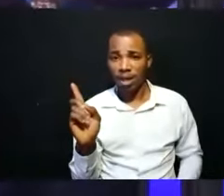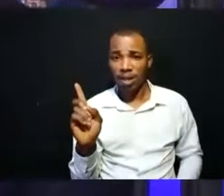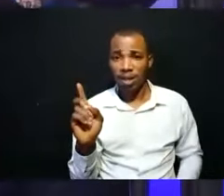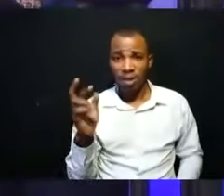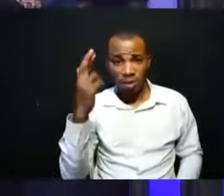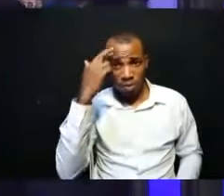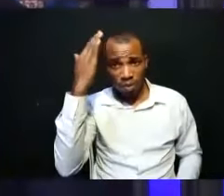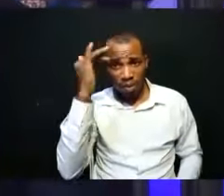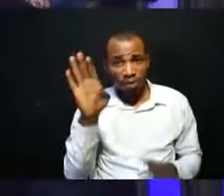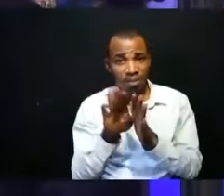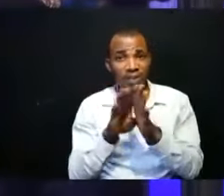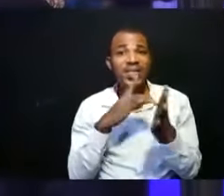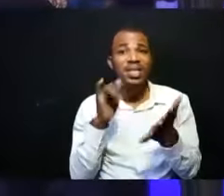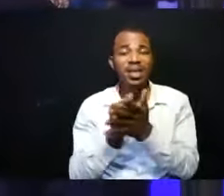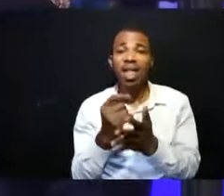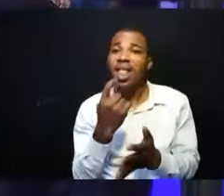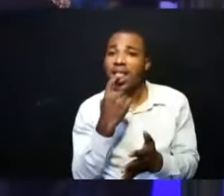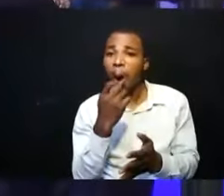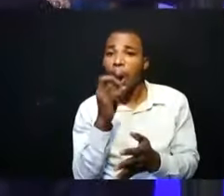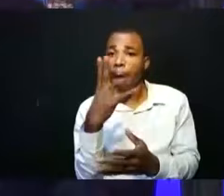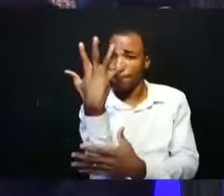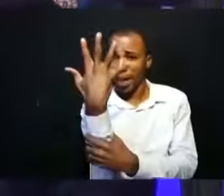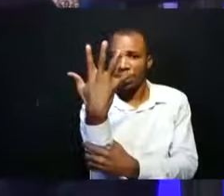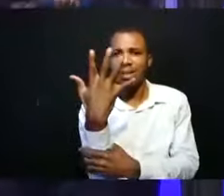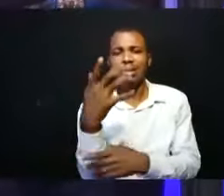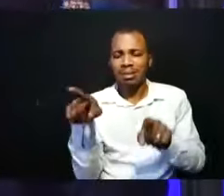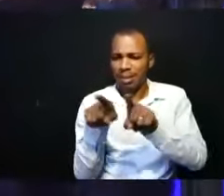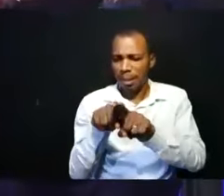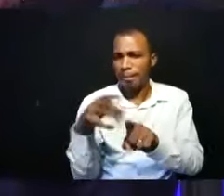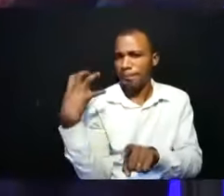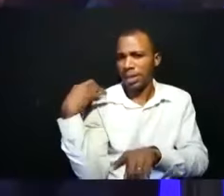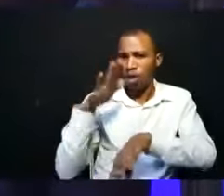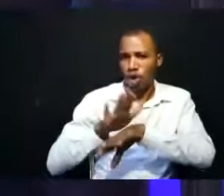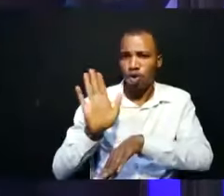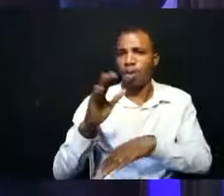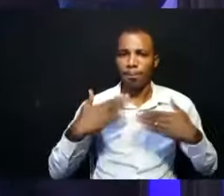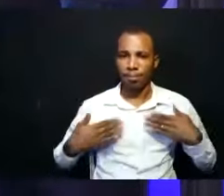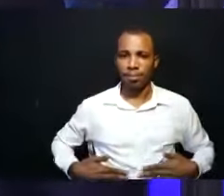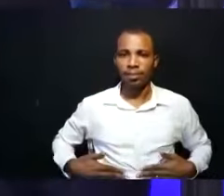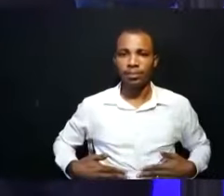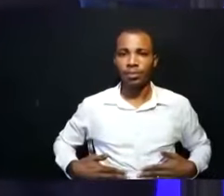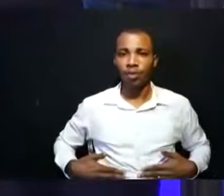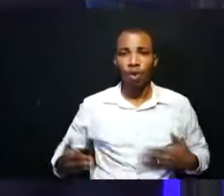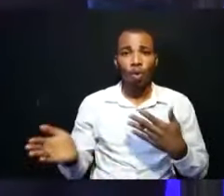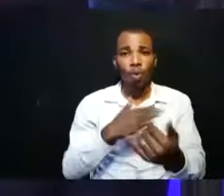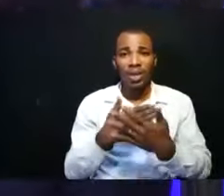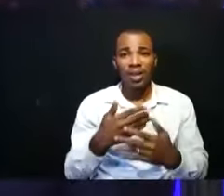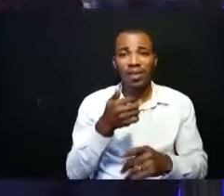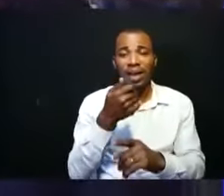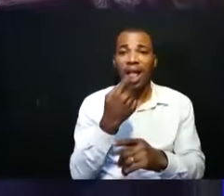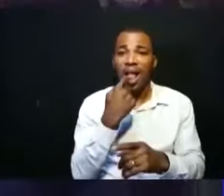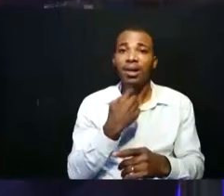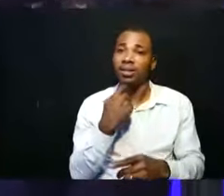a kind of a master over the body. And the others pay attention to what now,